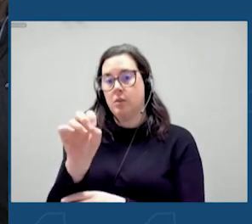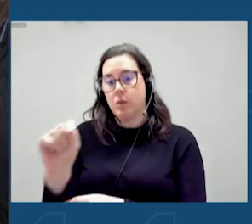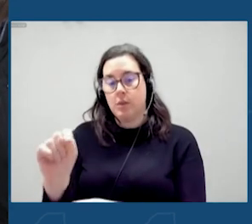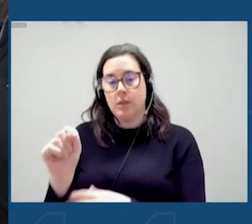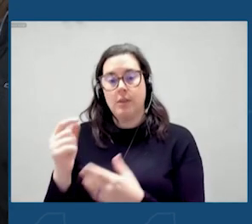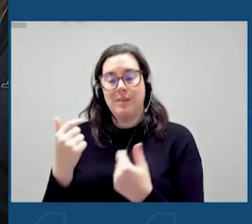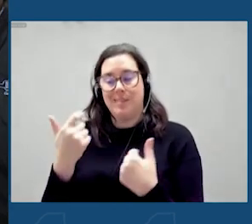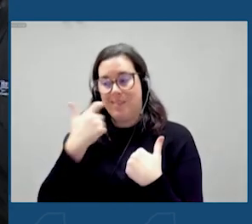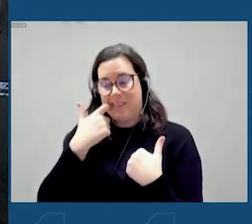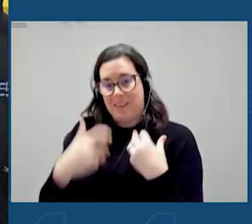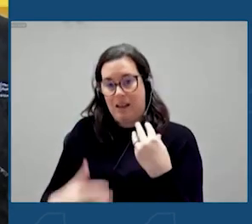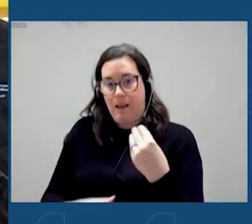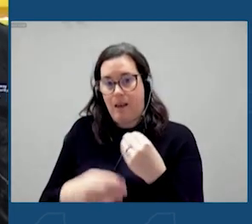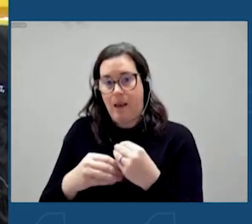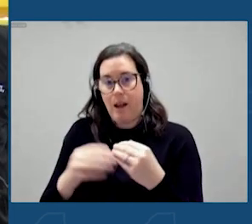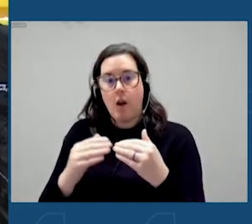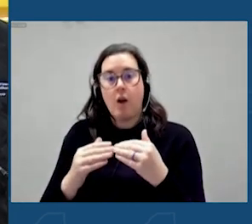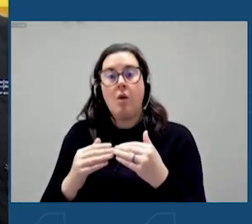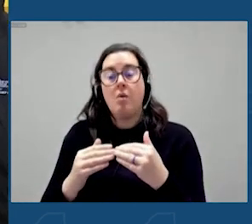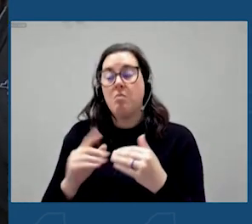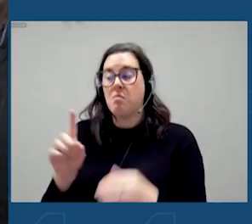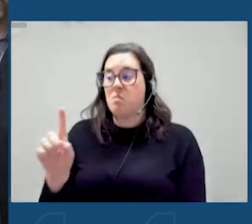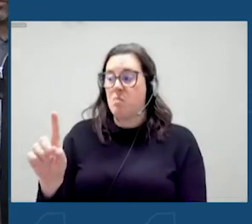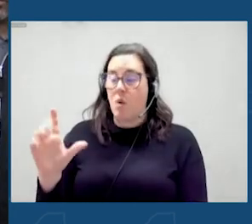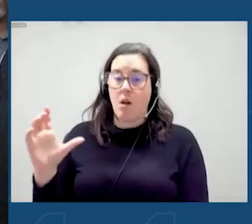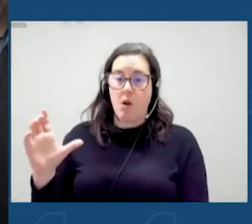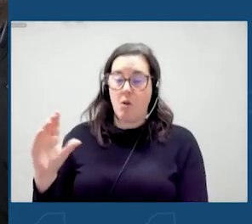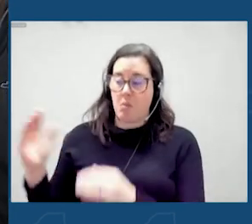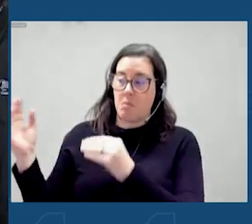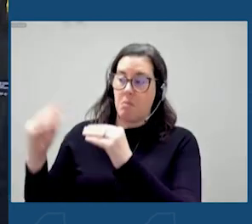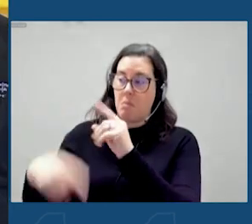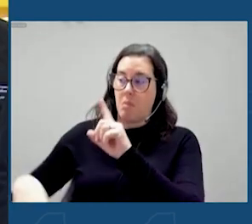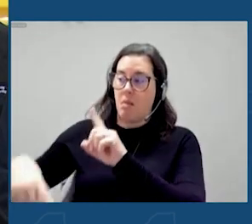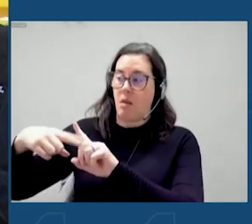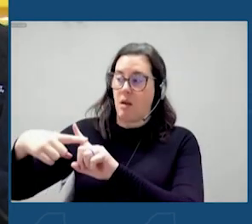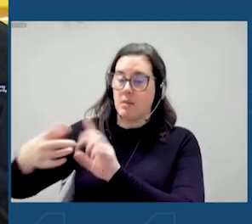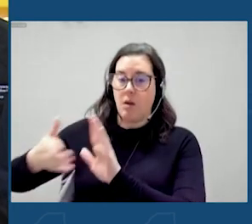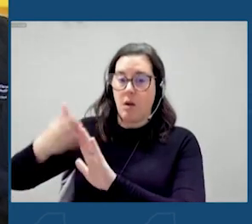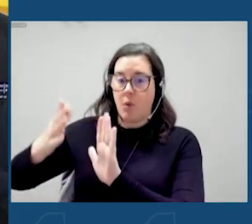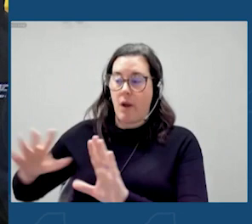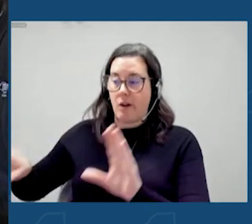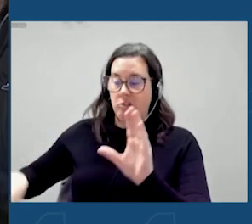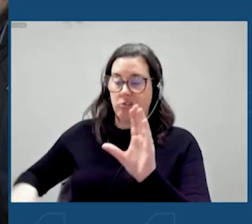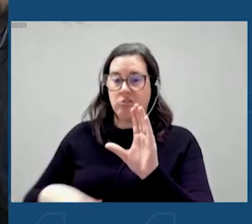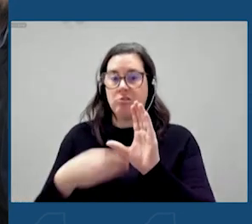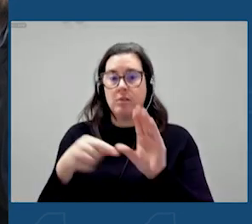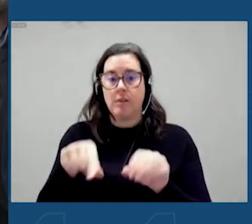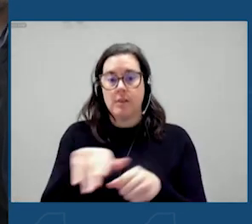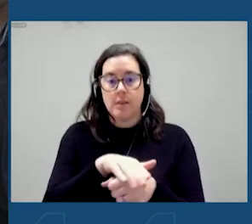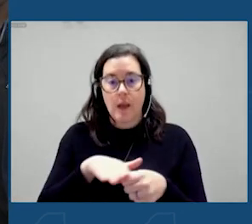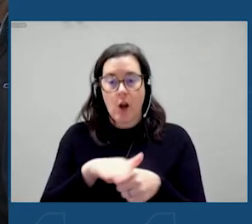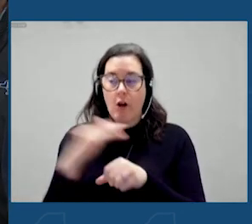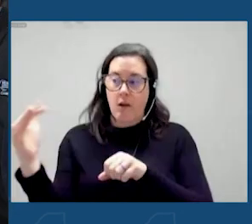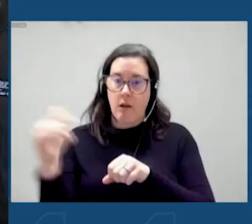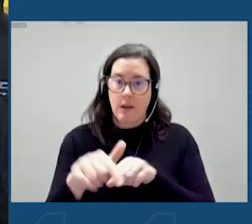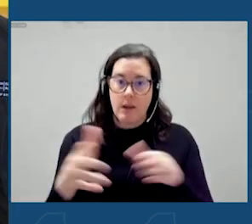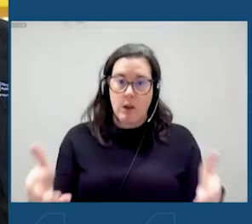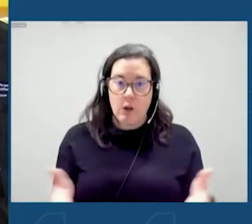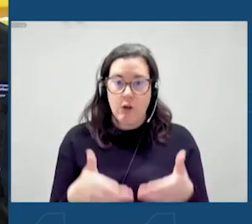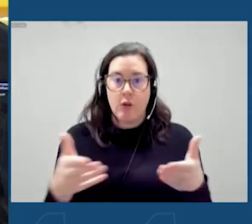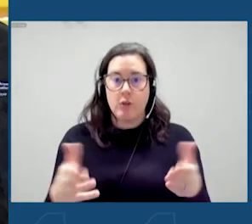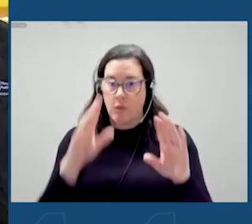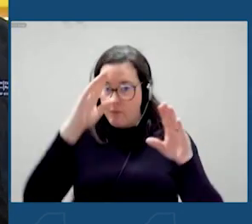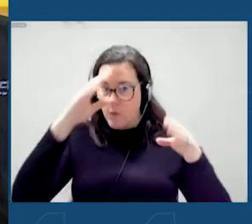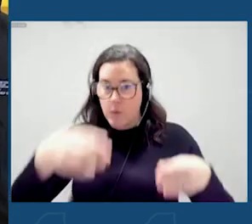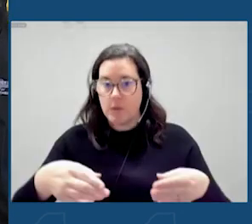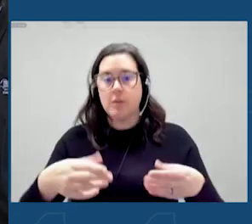added over 100 operators to the area here alone. So we're moving up